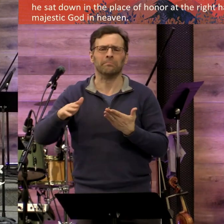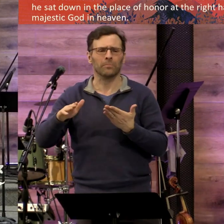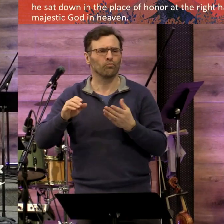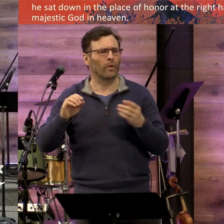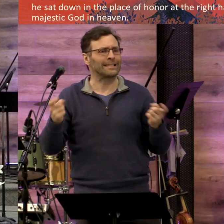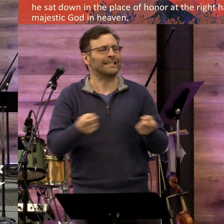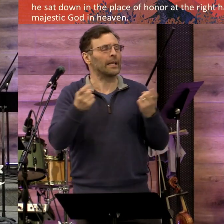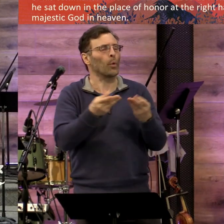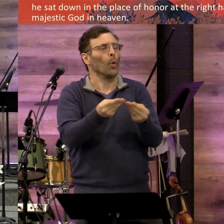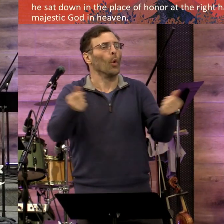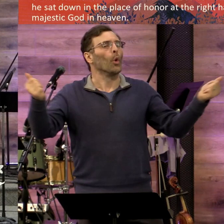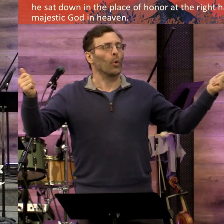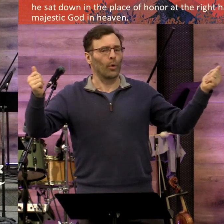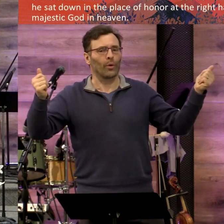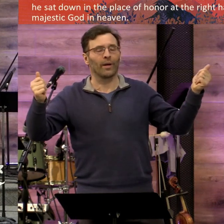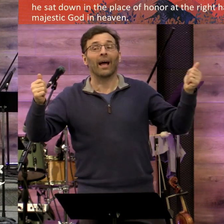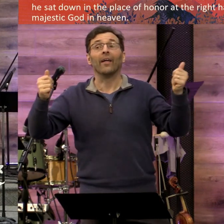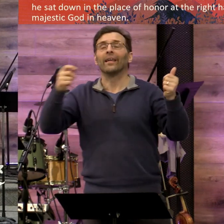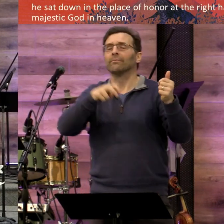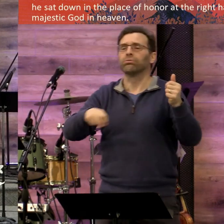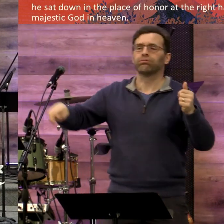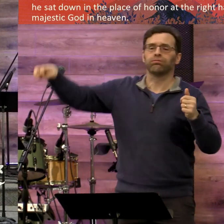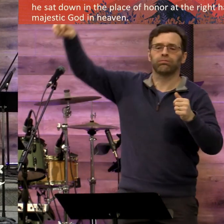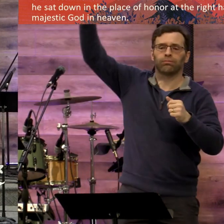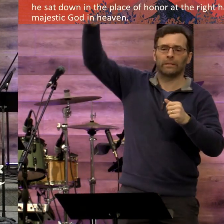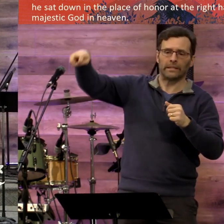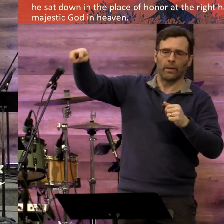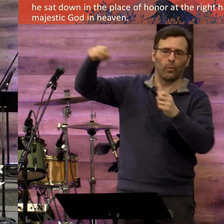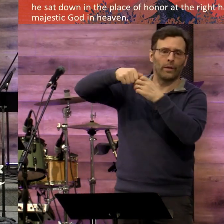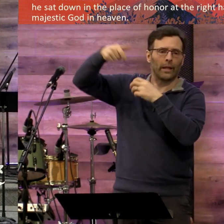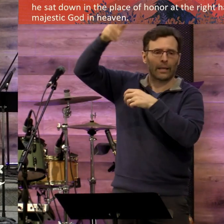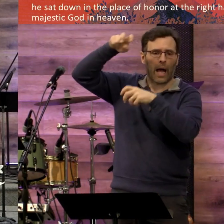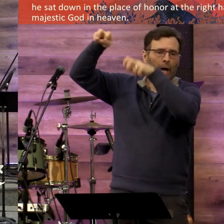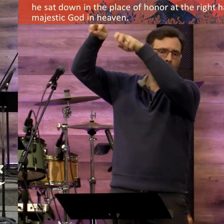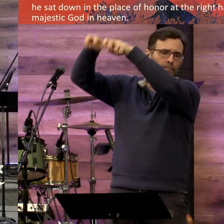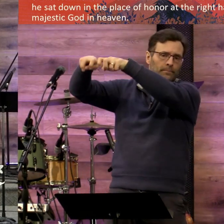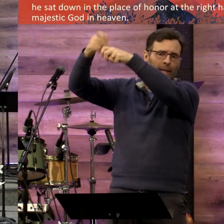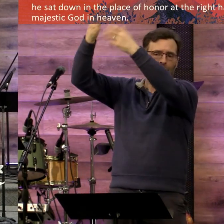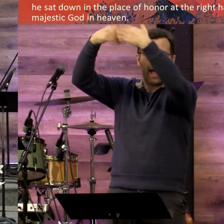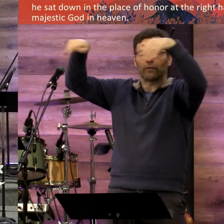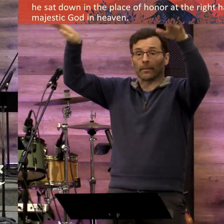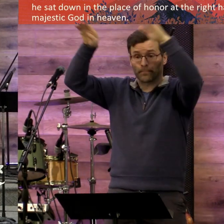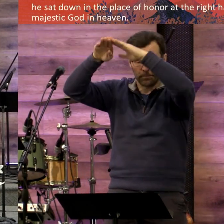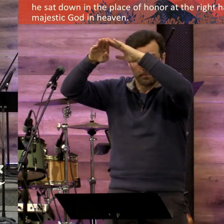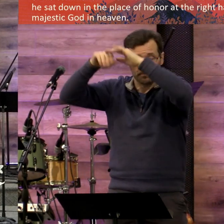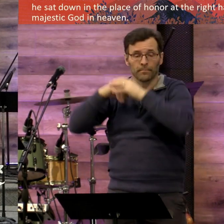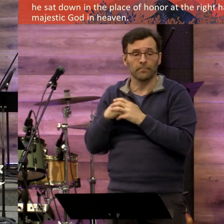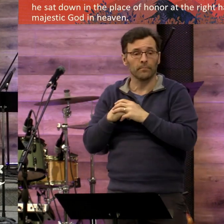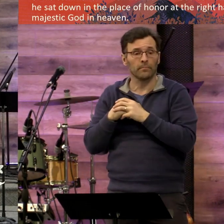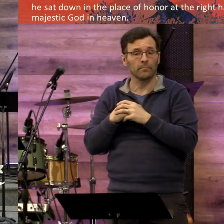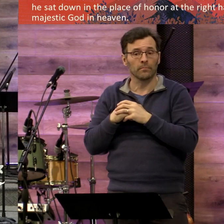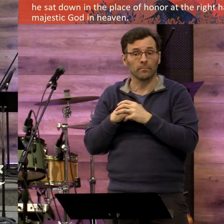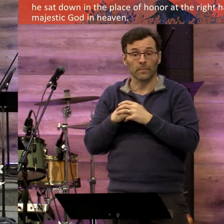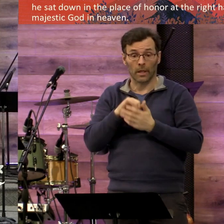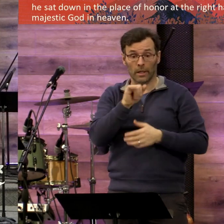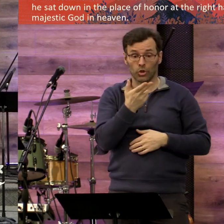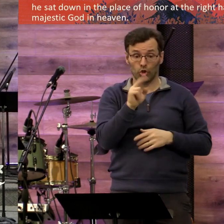place of honor at the right hand of the majestic God in heaven. And according to